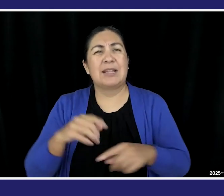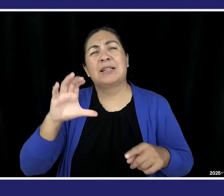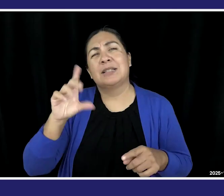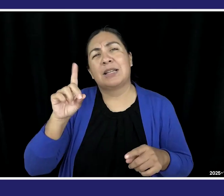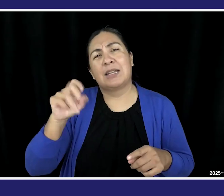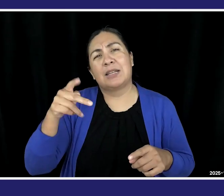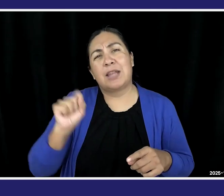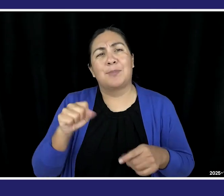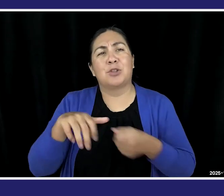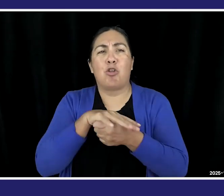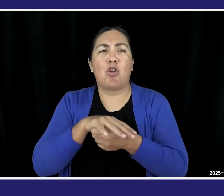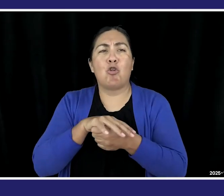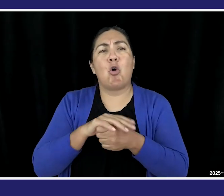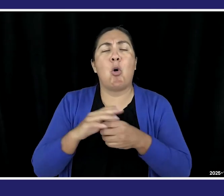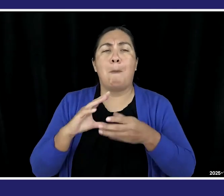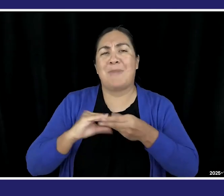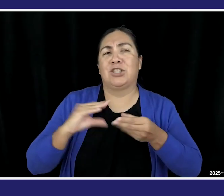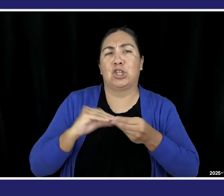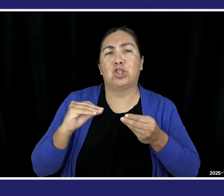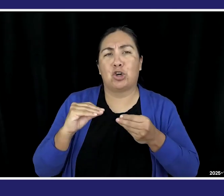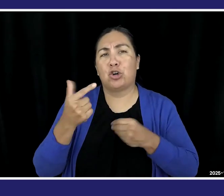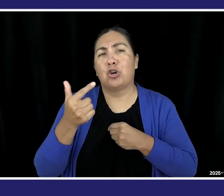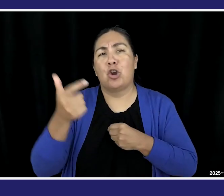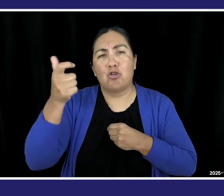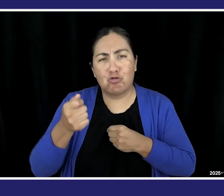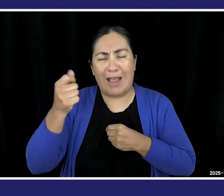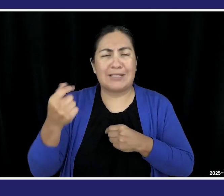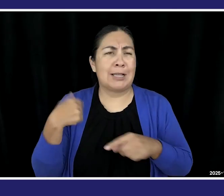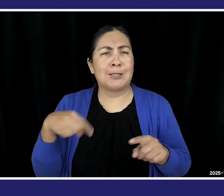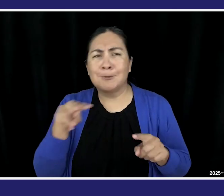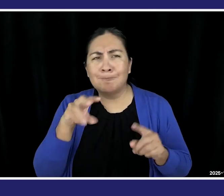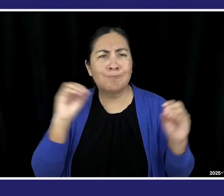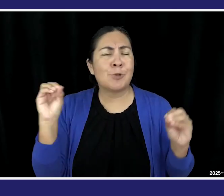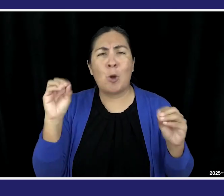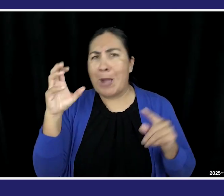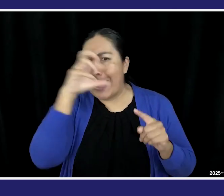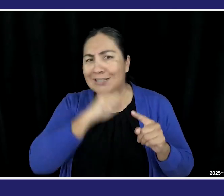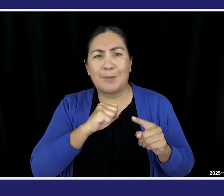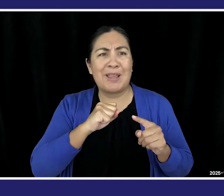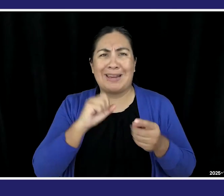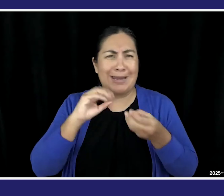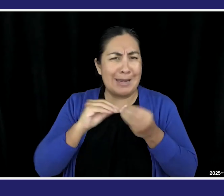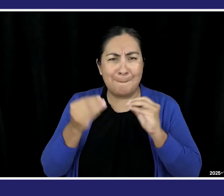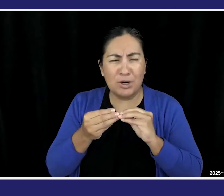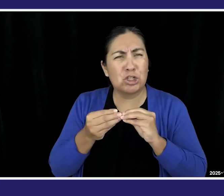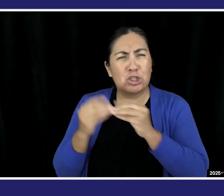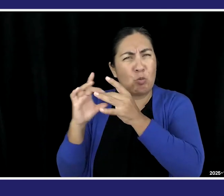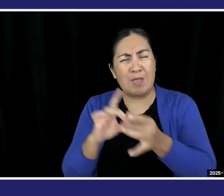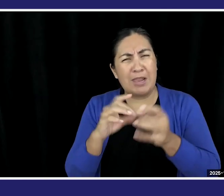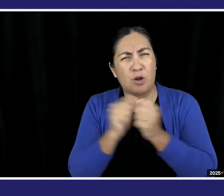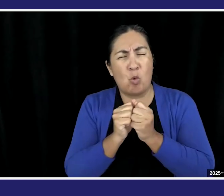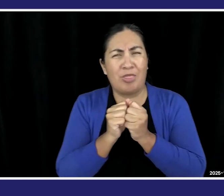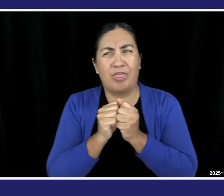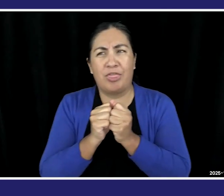grants, etc. I didn't see estimated kind of numbers in terms of